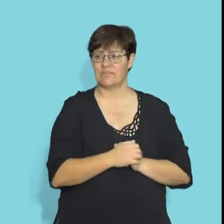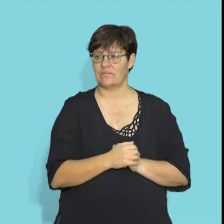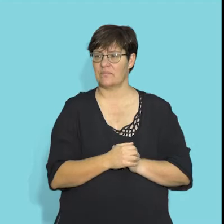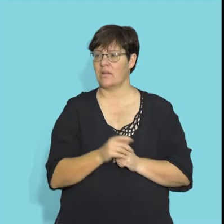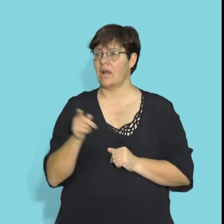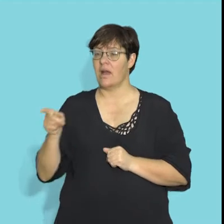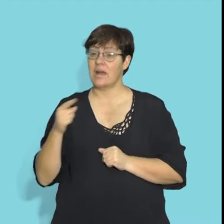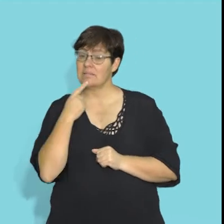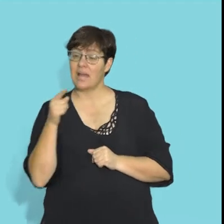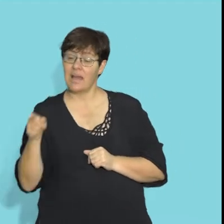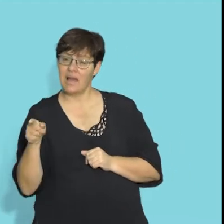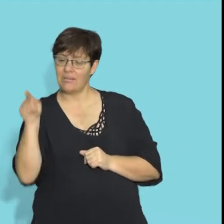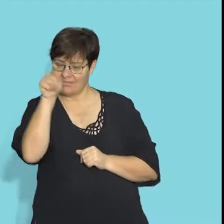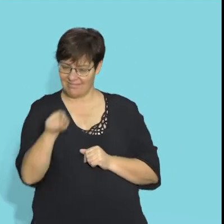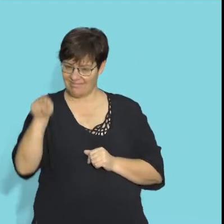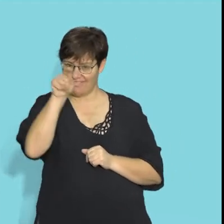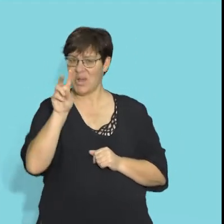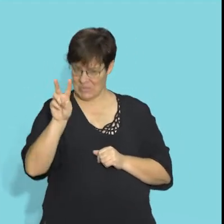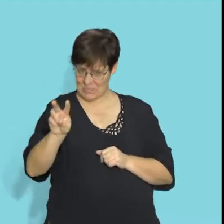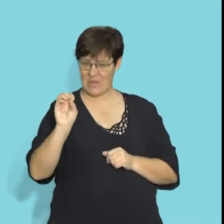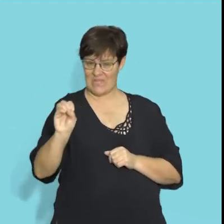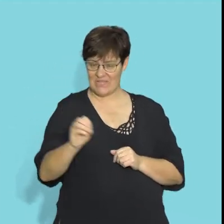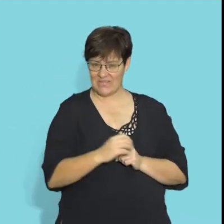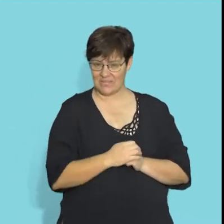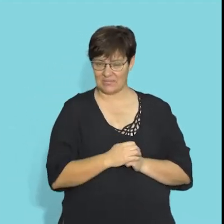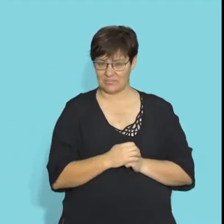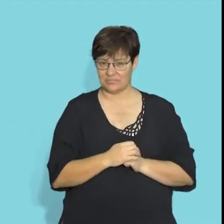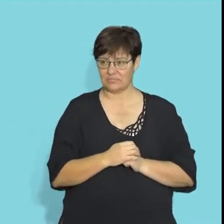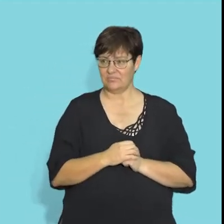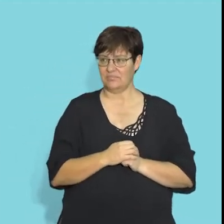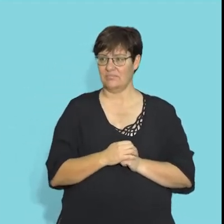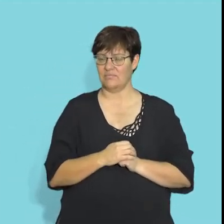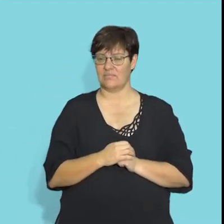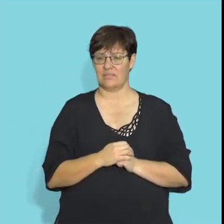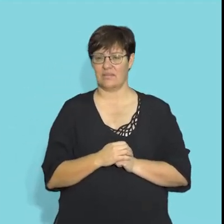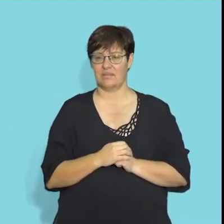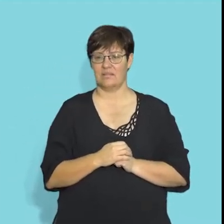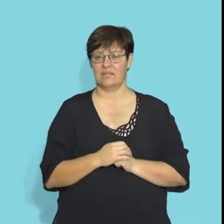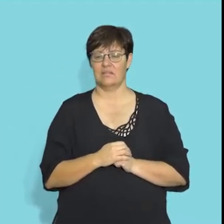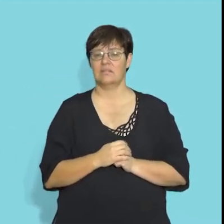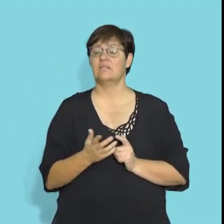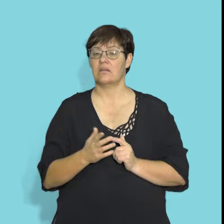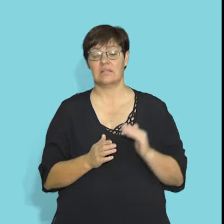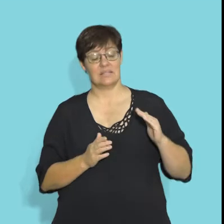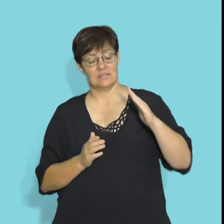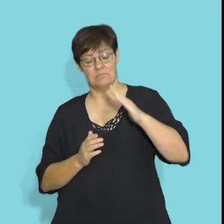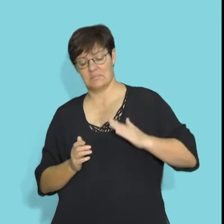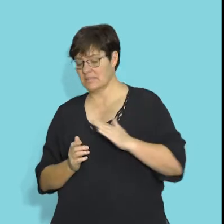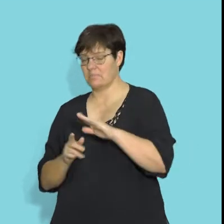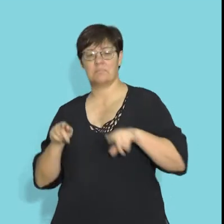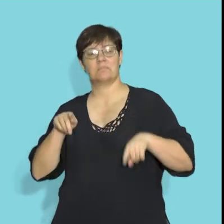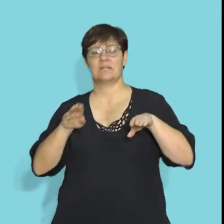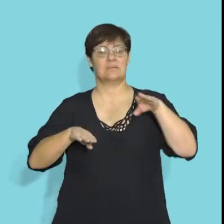2. What did we say about the first line? Well, the first line also has a gradient of 2.